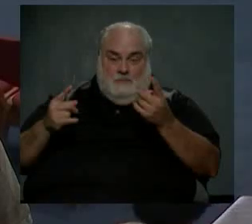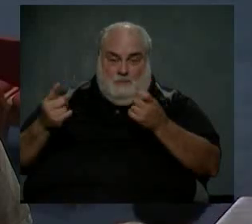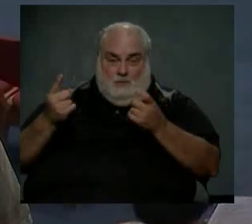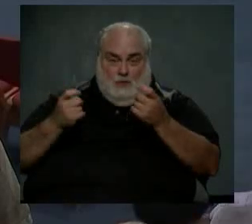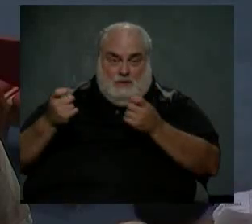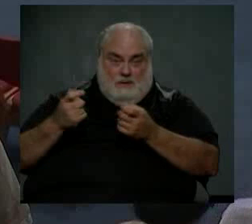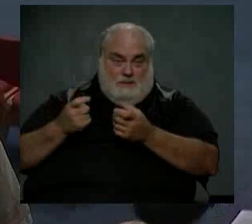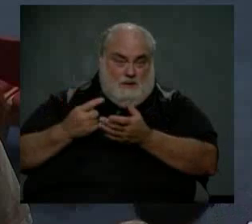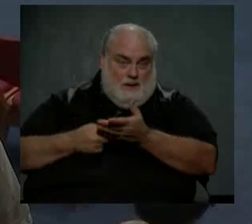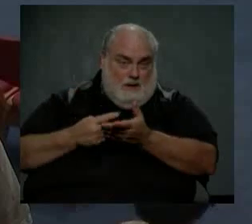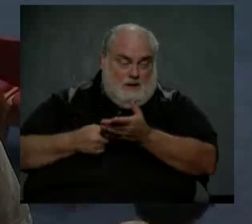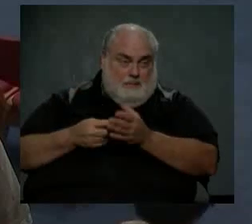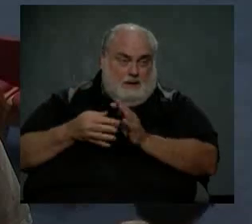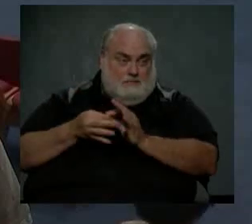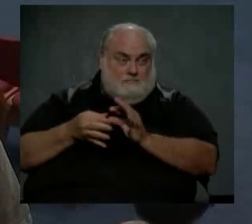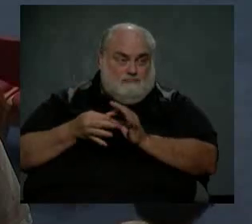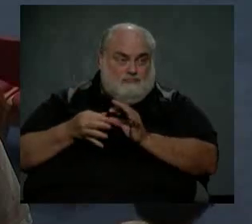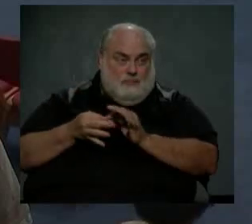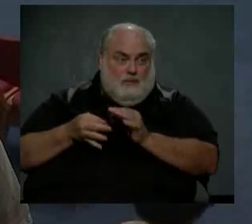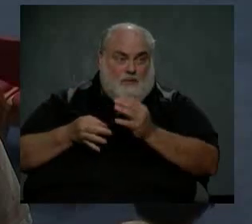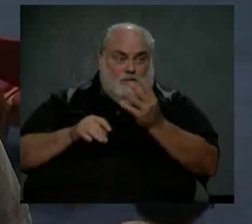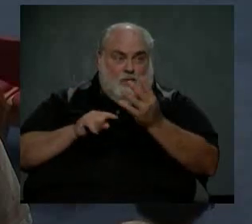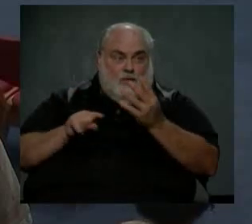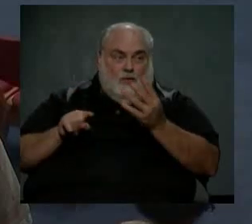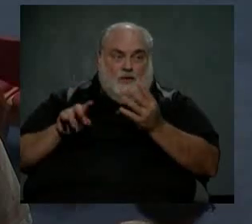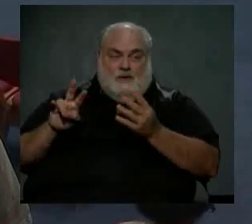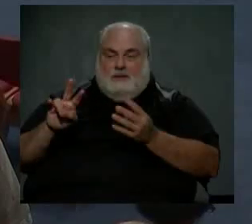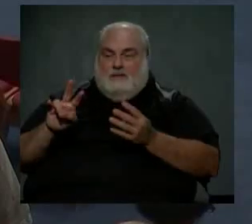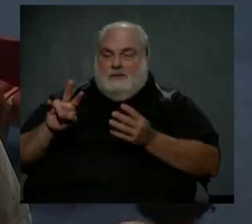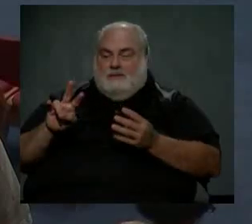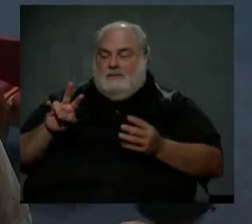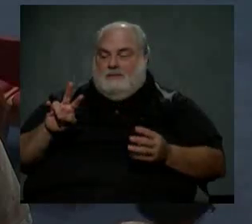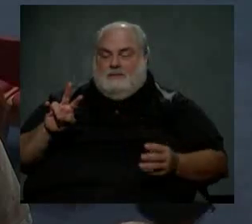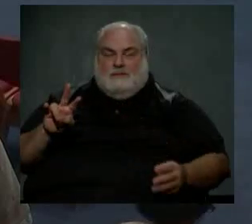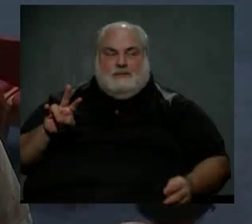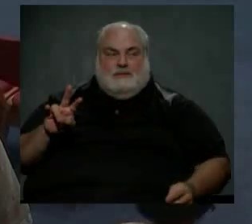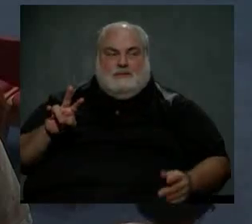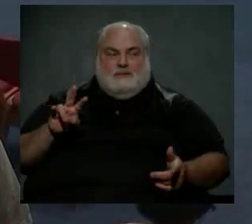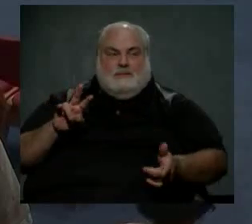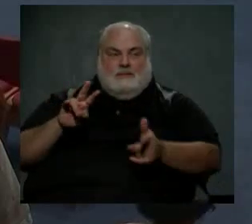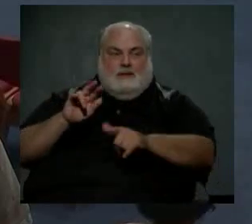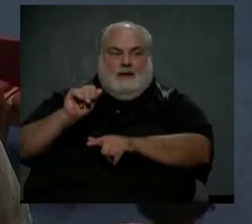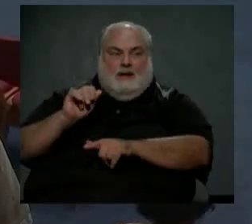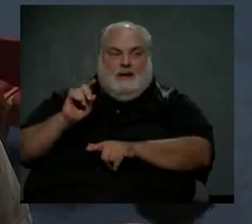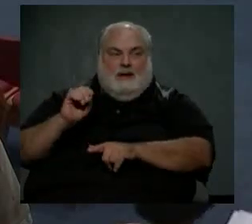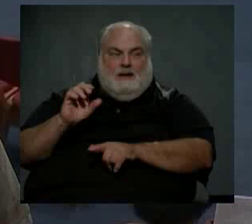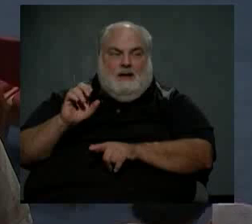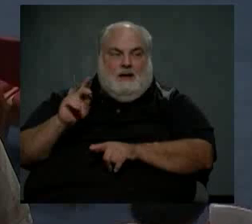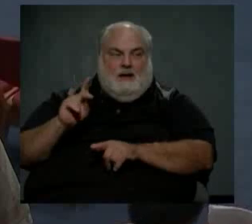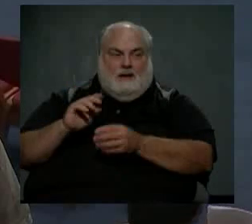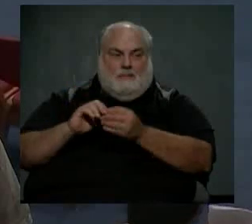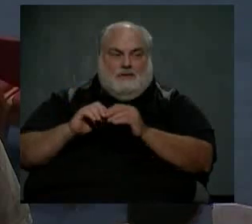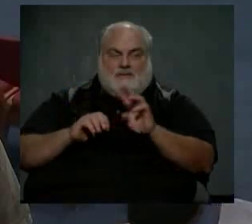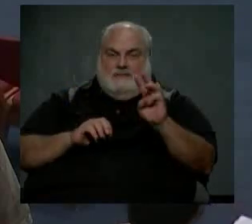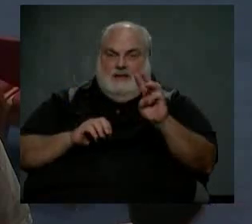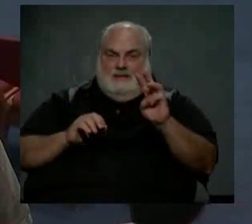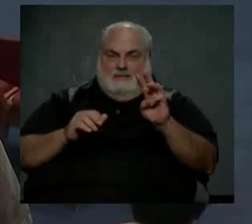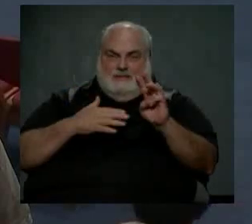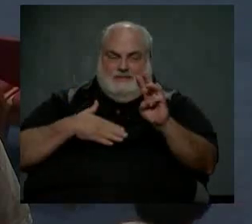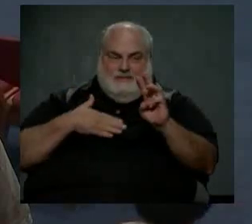have a question or like a presentation on any of those items? Director Adcock, you're recognized. Item 6,